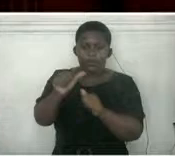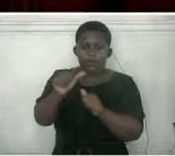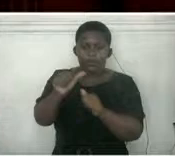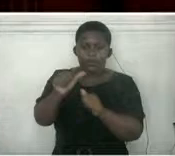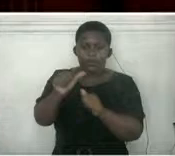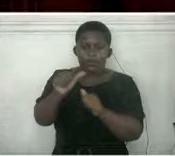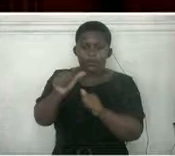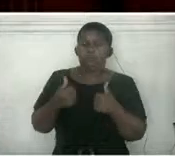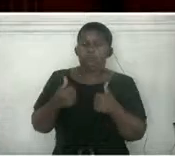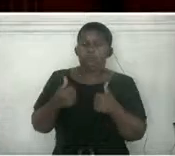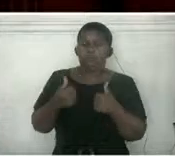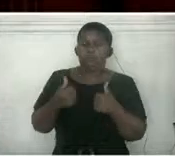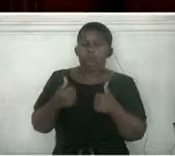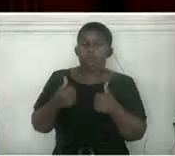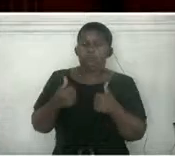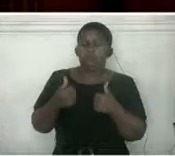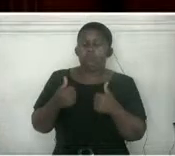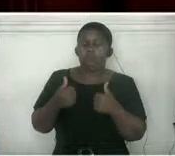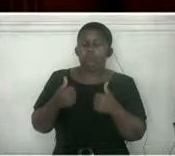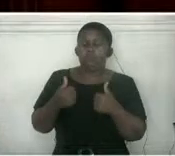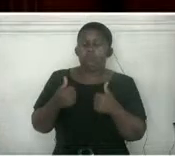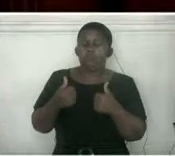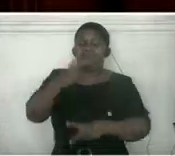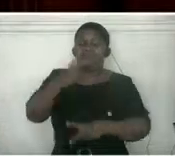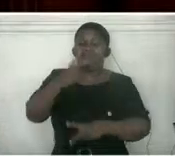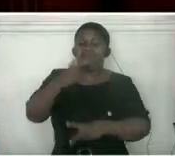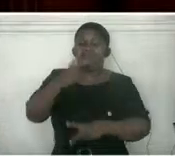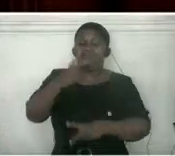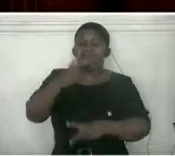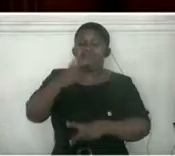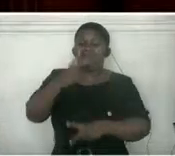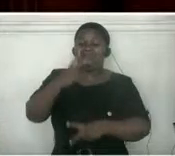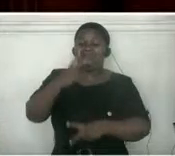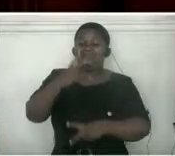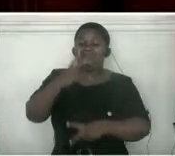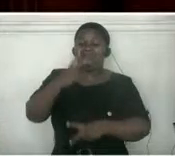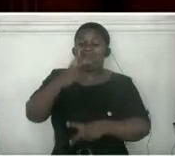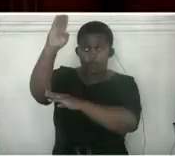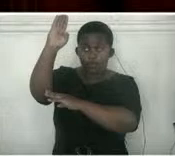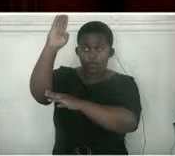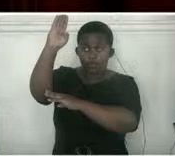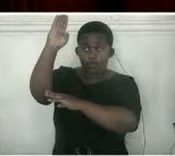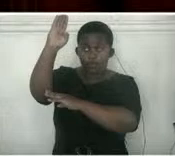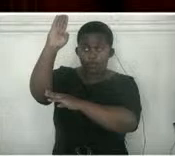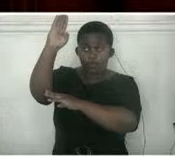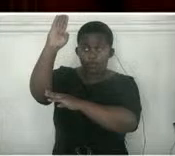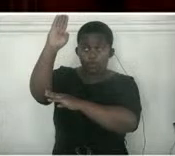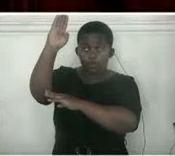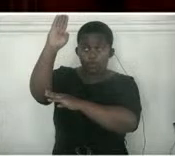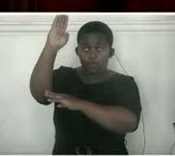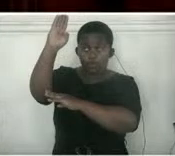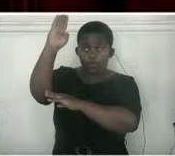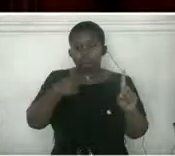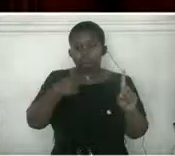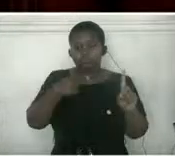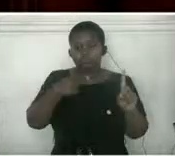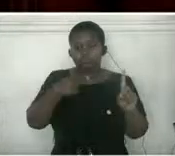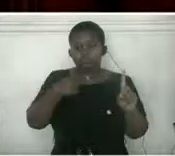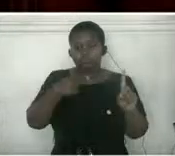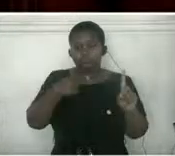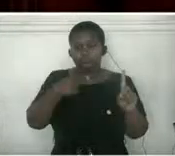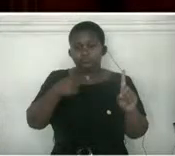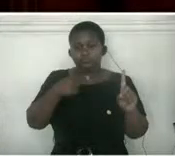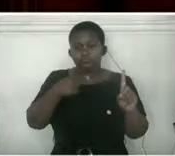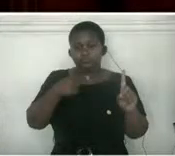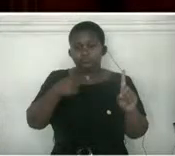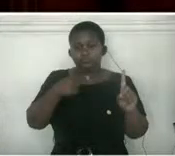goes through this trying time. May God hold uhlanga lomhlabathi in the palm of His